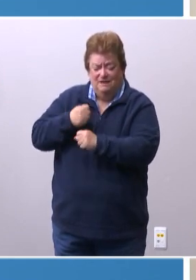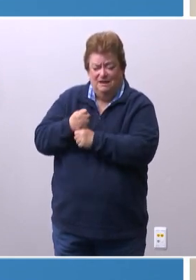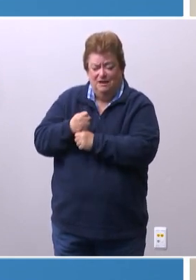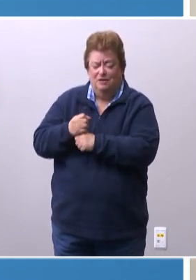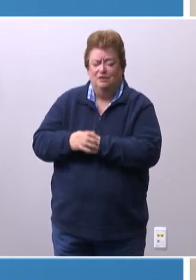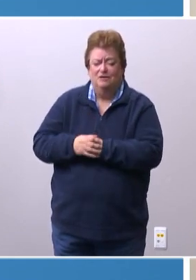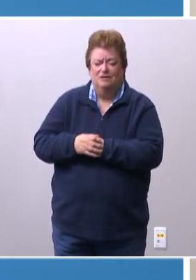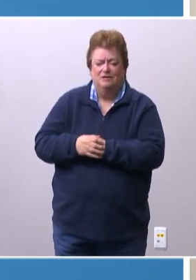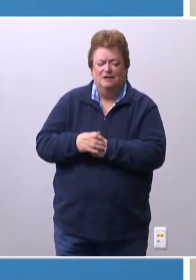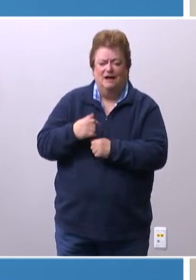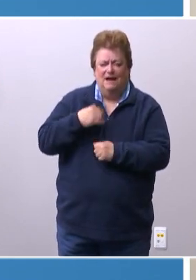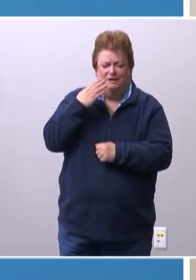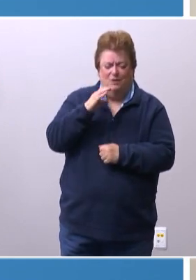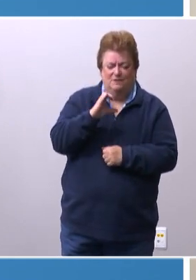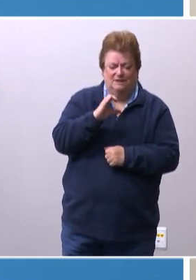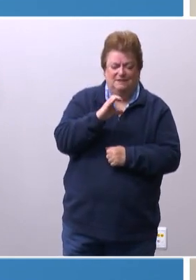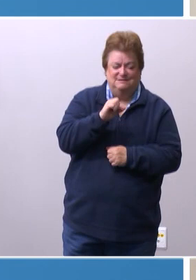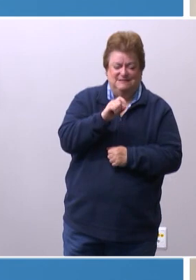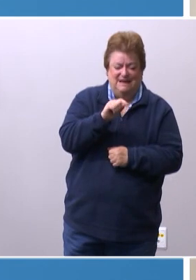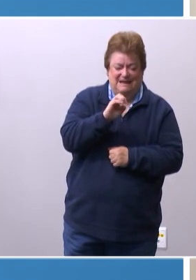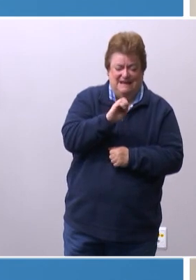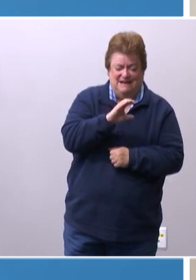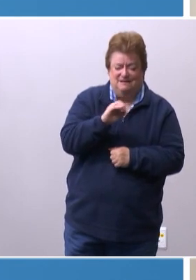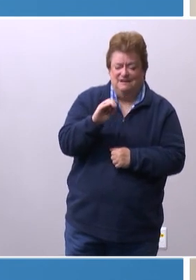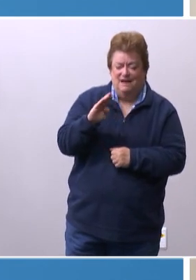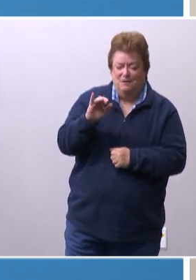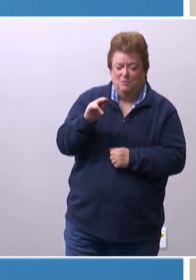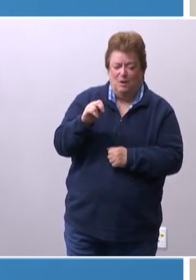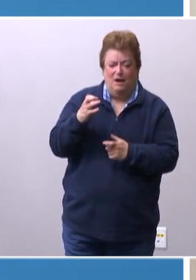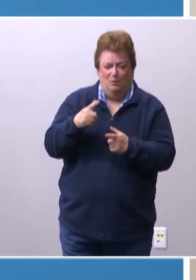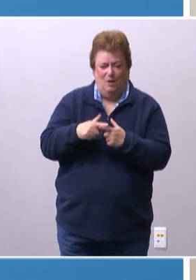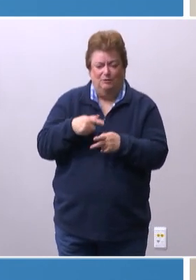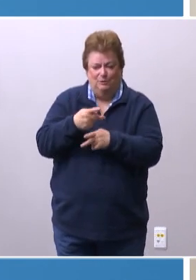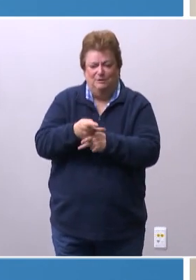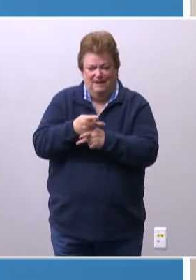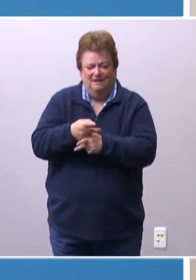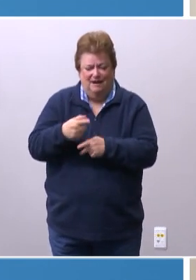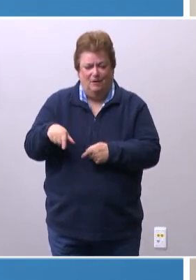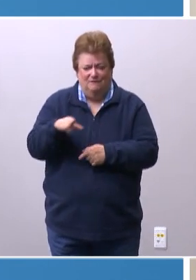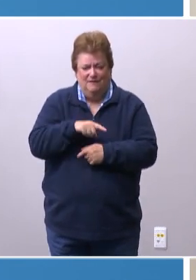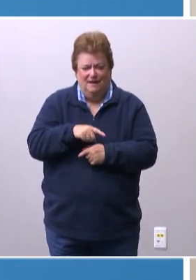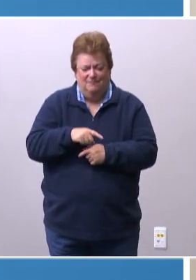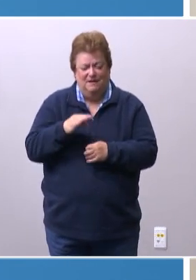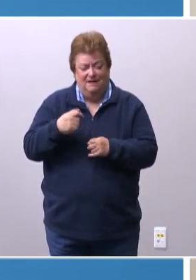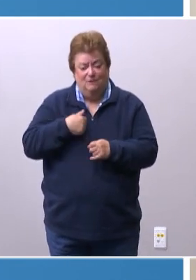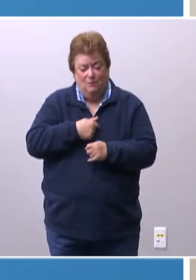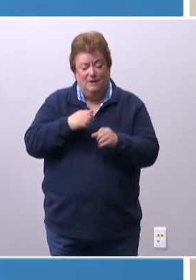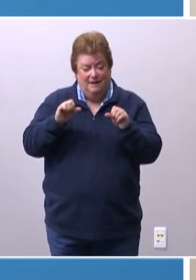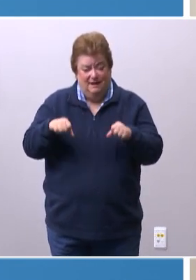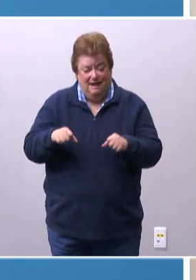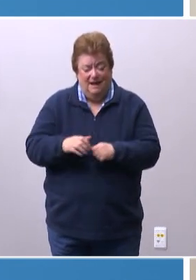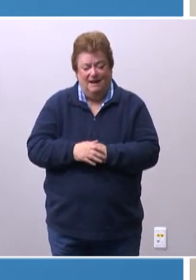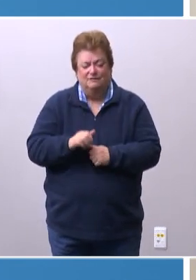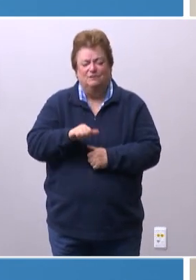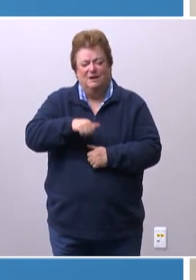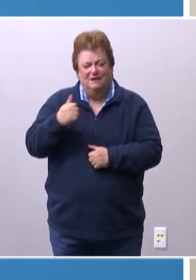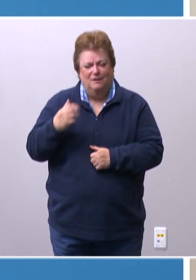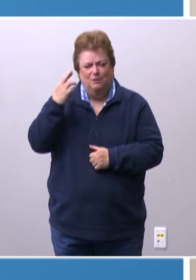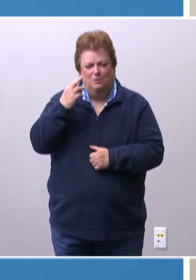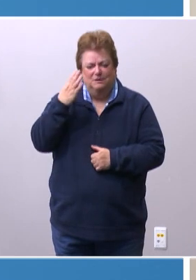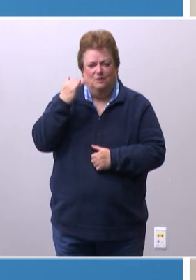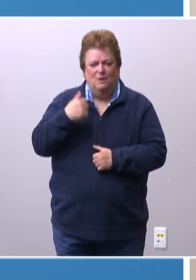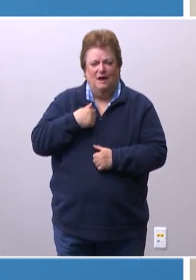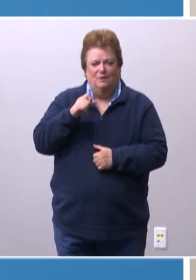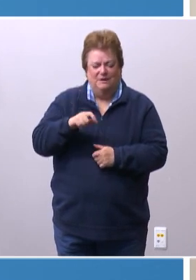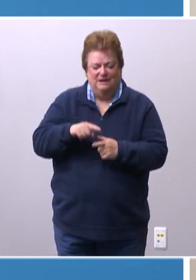both CHI, St. Elizabeth, and Bryan would like to accommodate those if we are able to do so. Again, another reason why we need to create